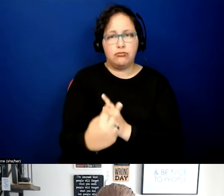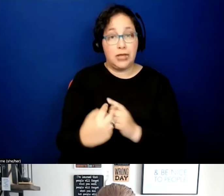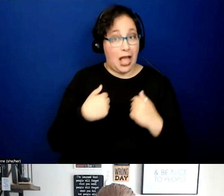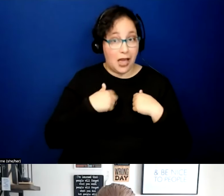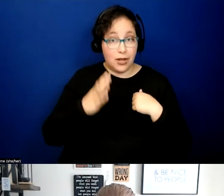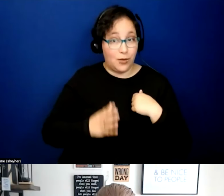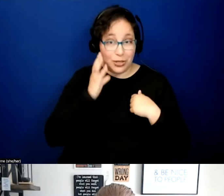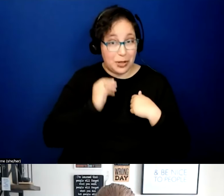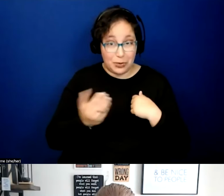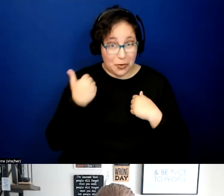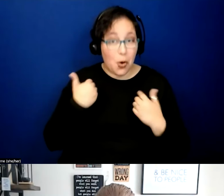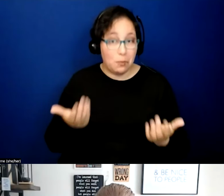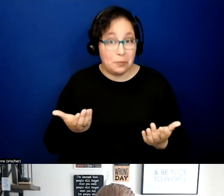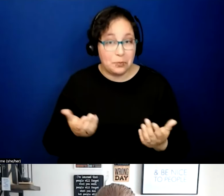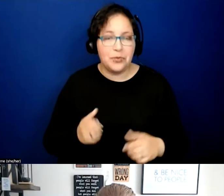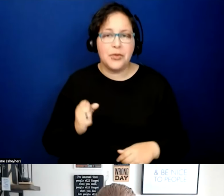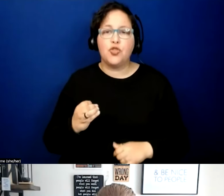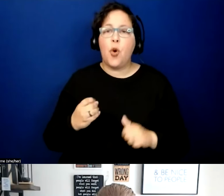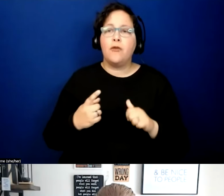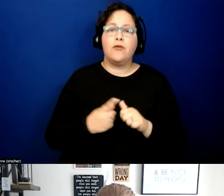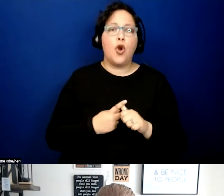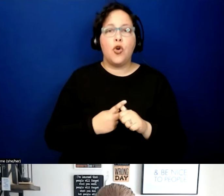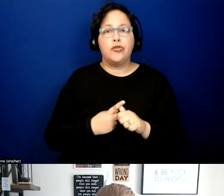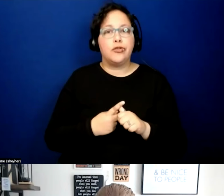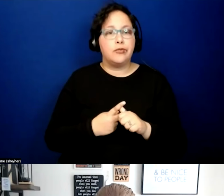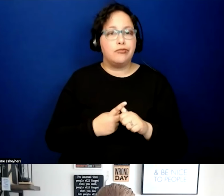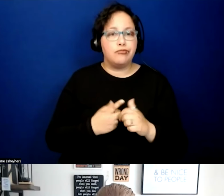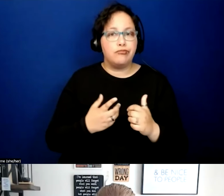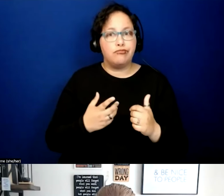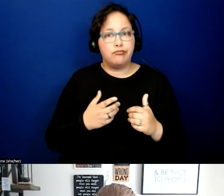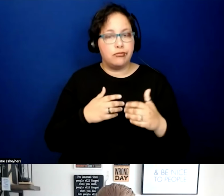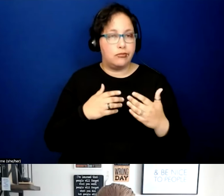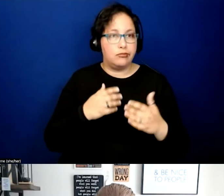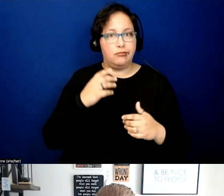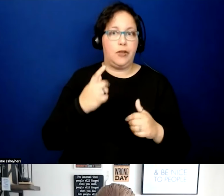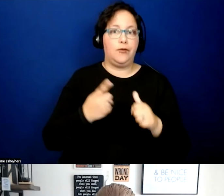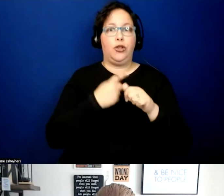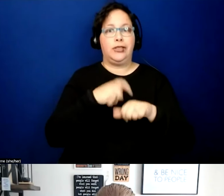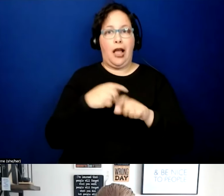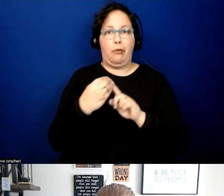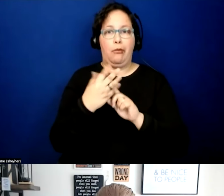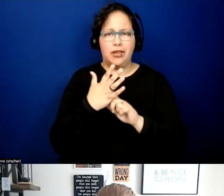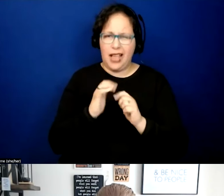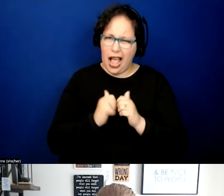before, right? So I think that the first like intro to accessibility for me was like learning how to use a screen